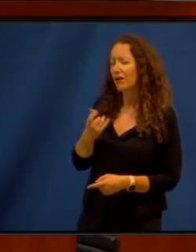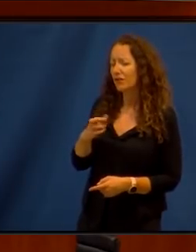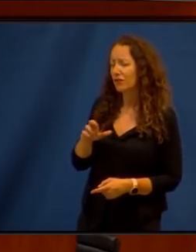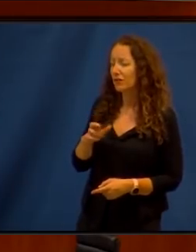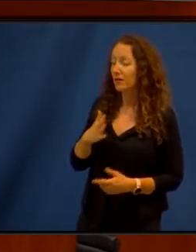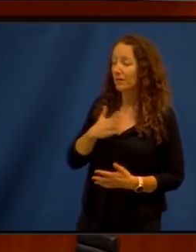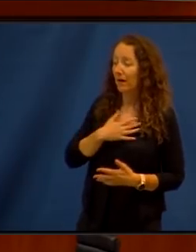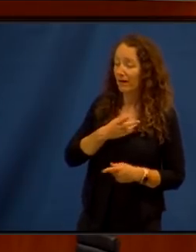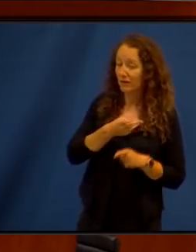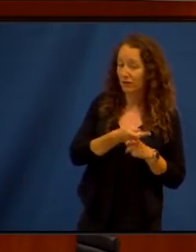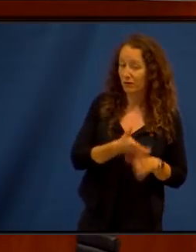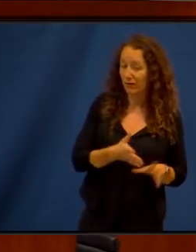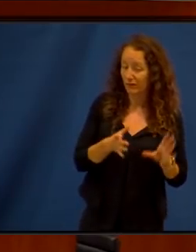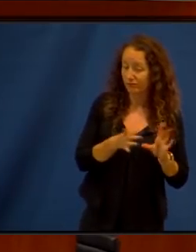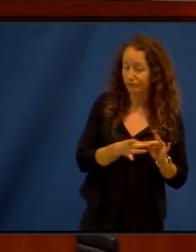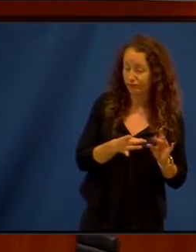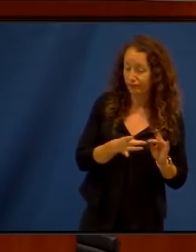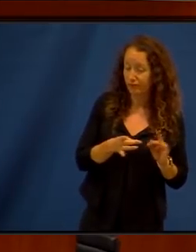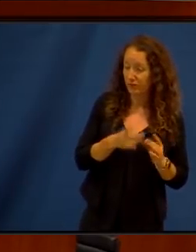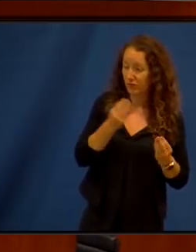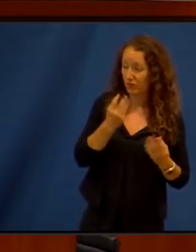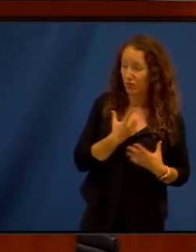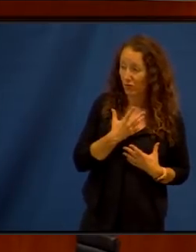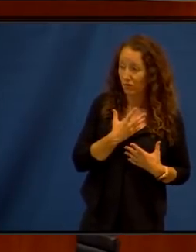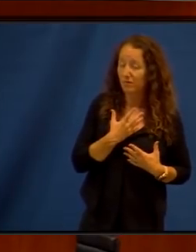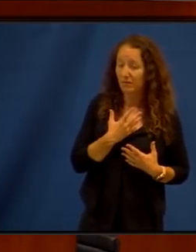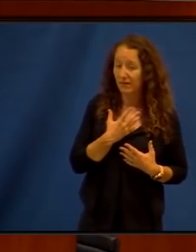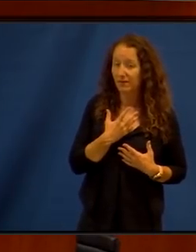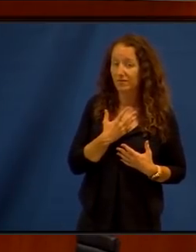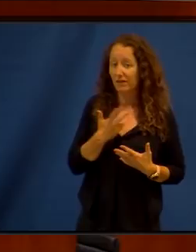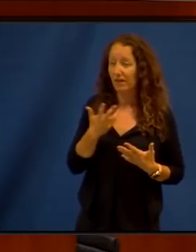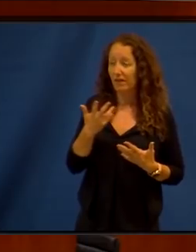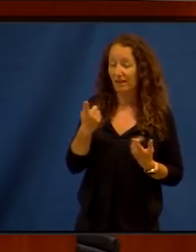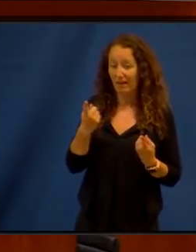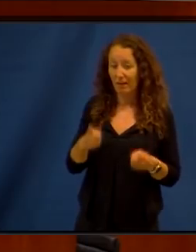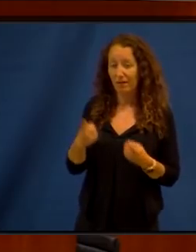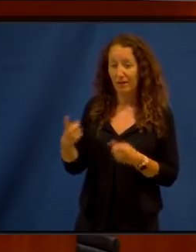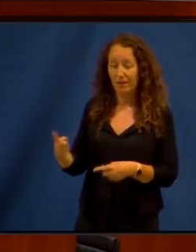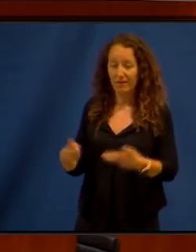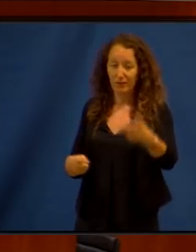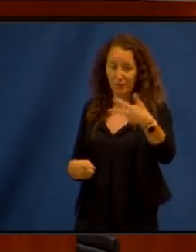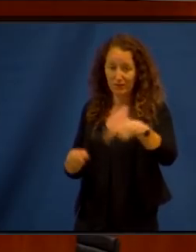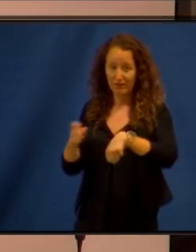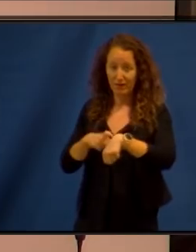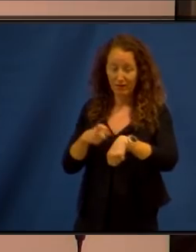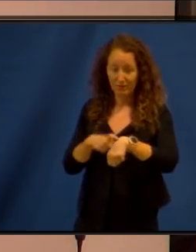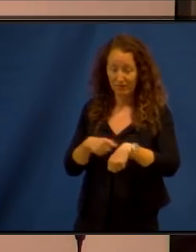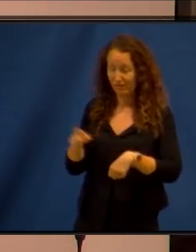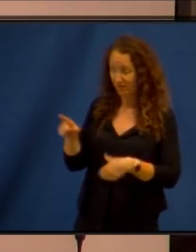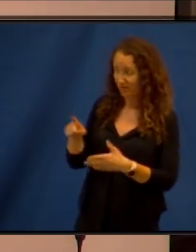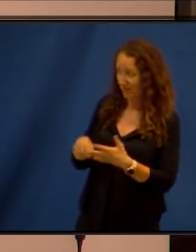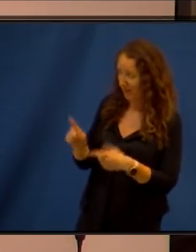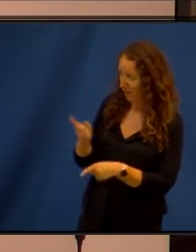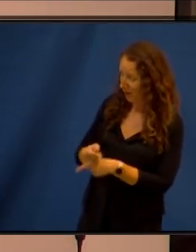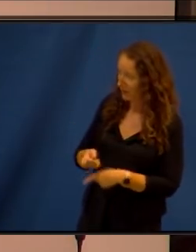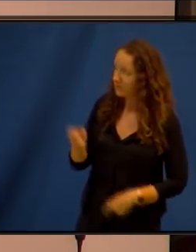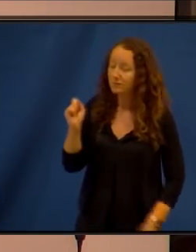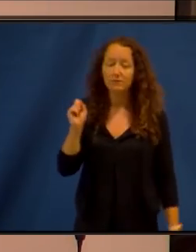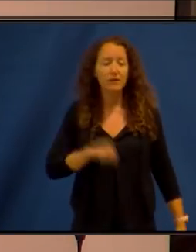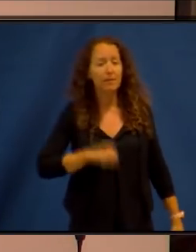our supervisors that there have been three such cases. Can you verify that? I can, yes.